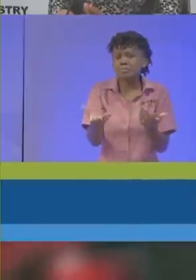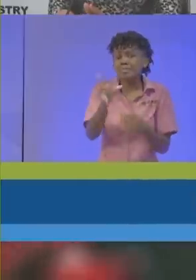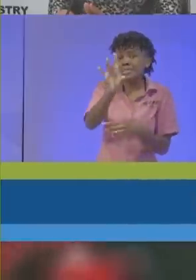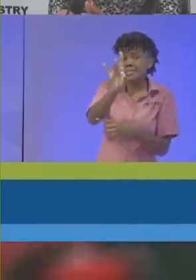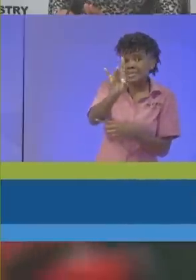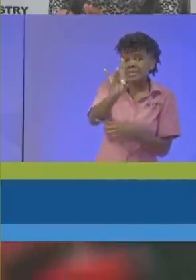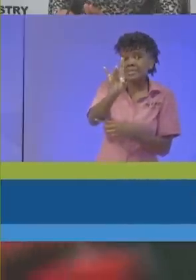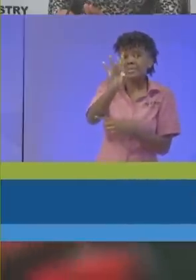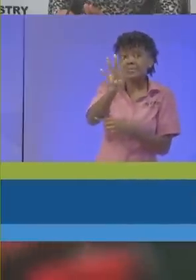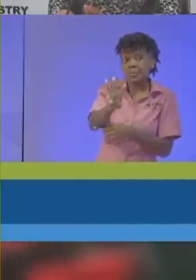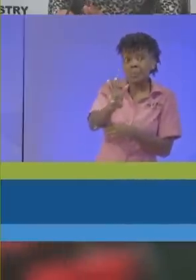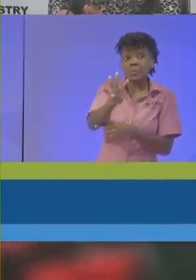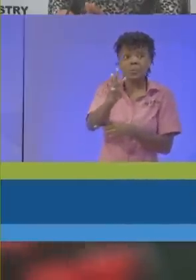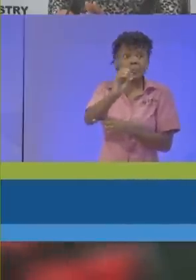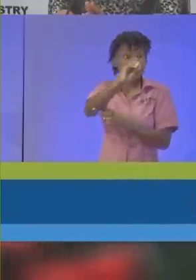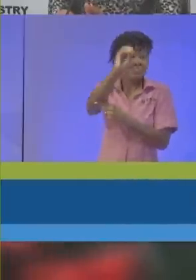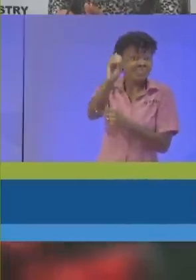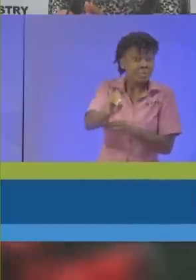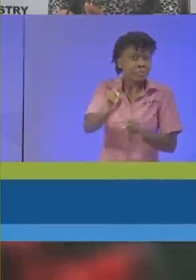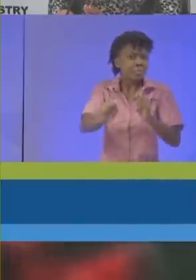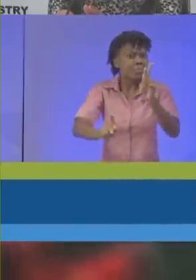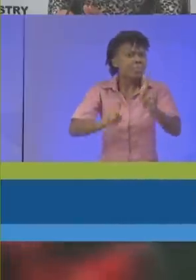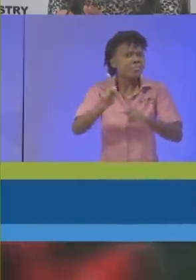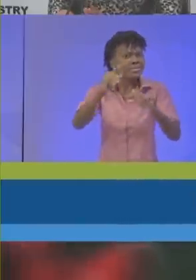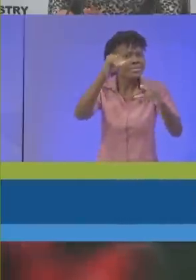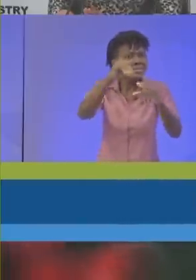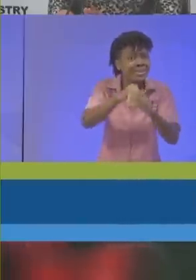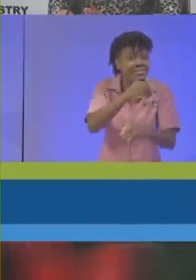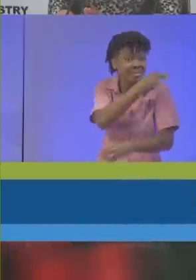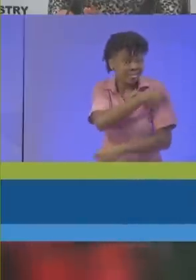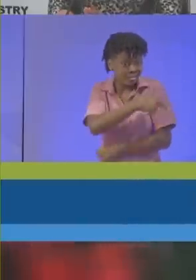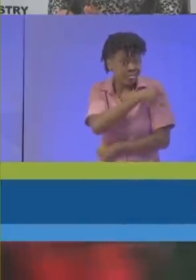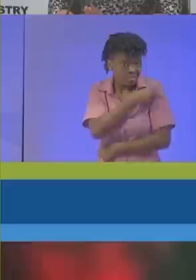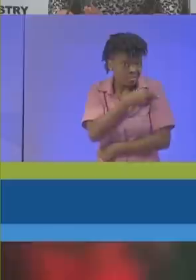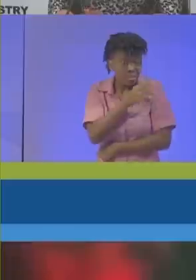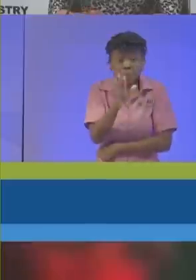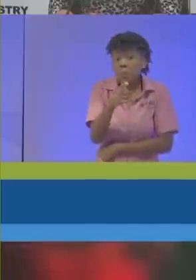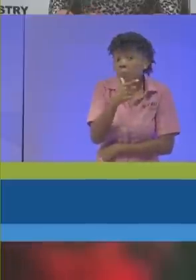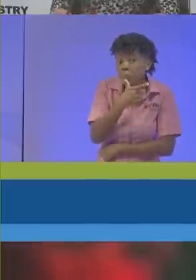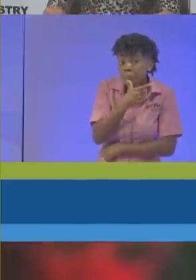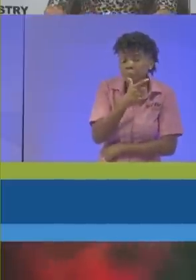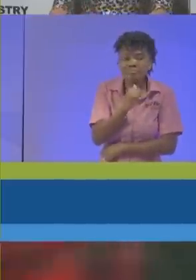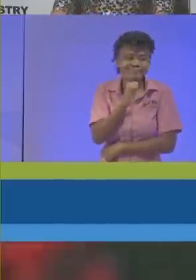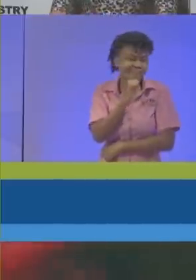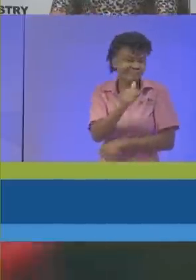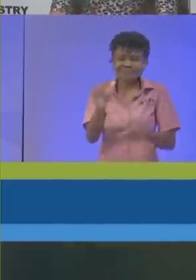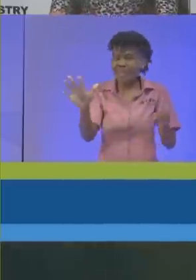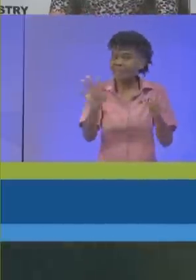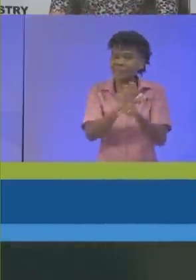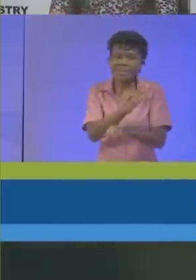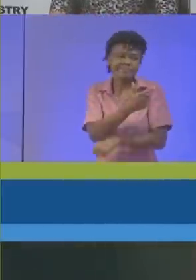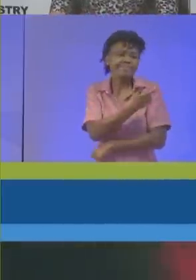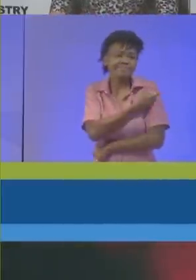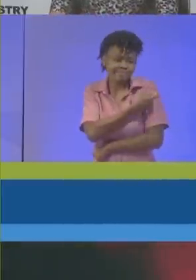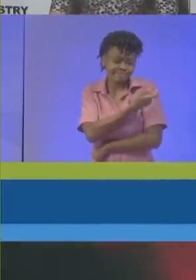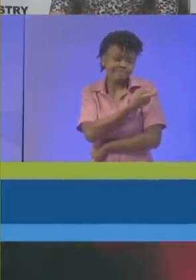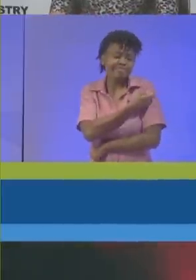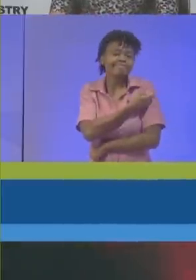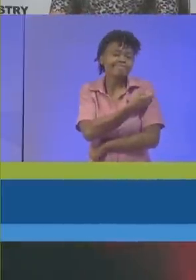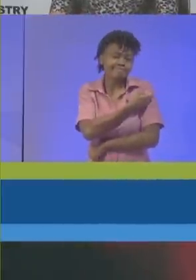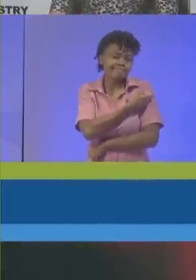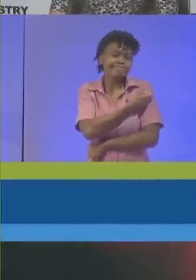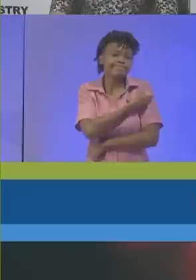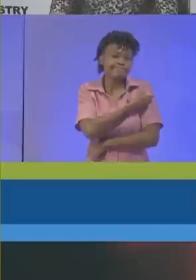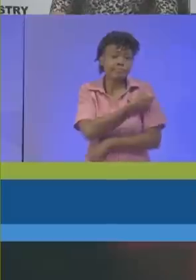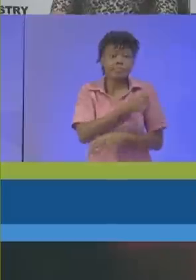the parallel healthcare system are not fully vaccinated. And this, of course, emphasizes and